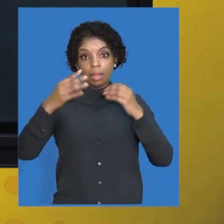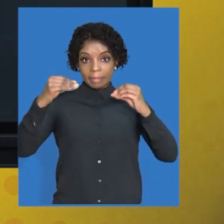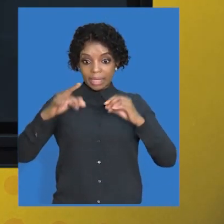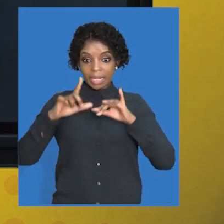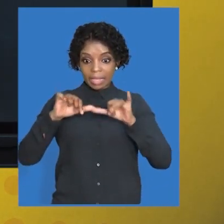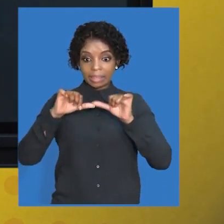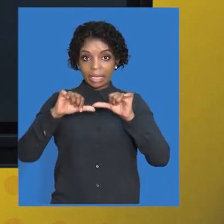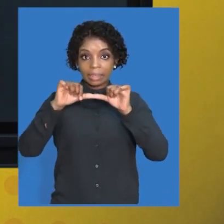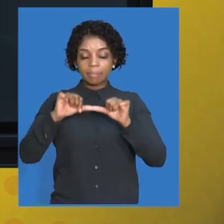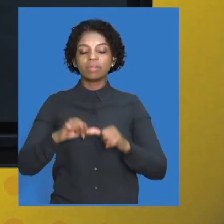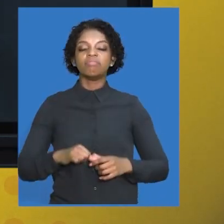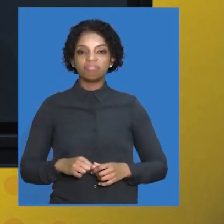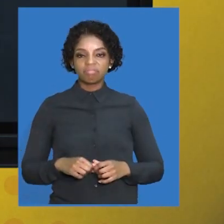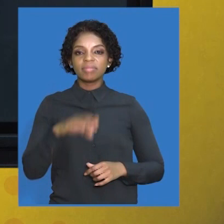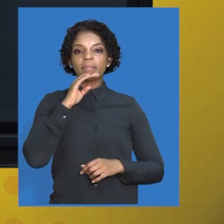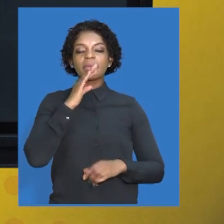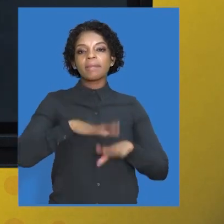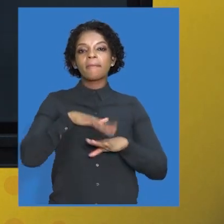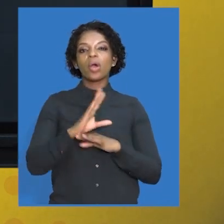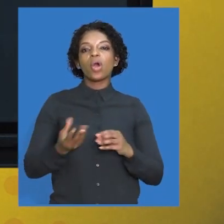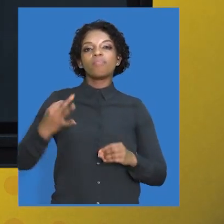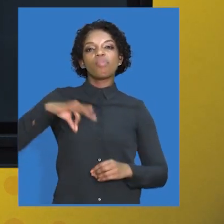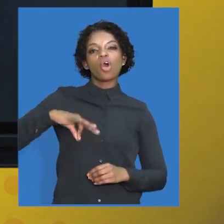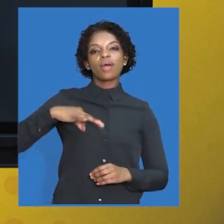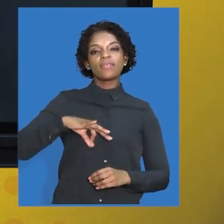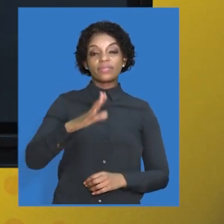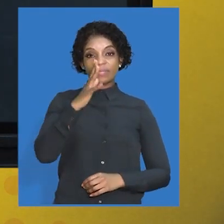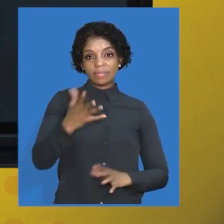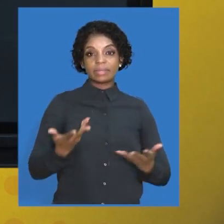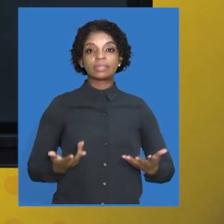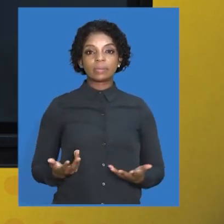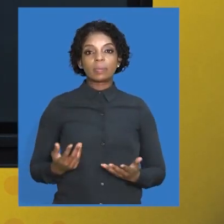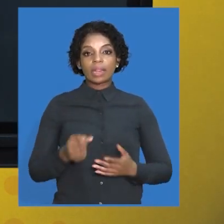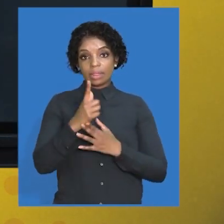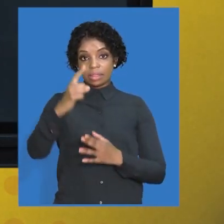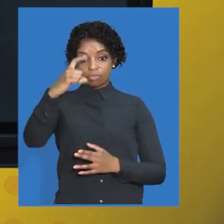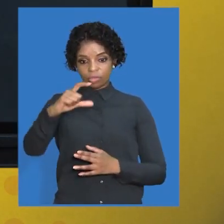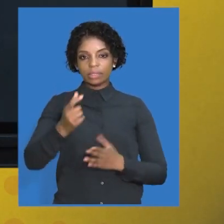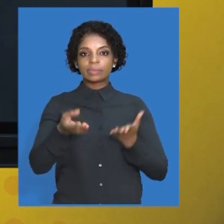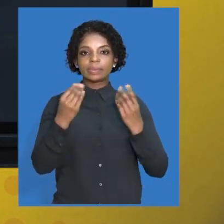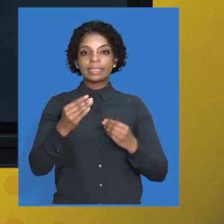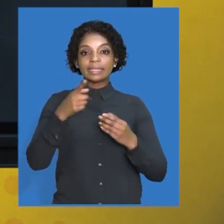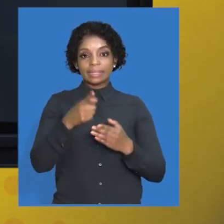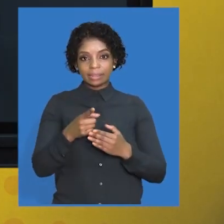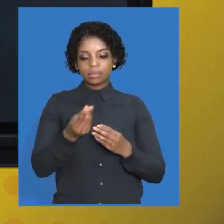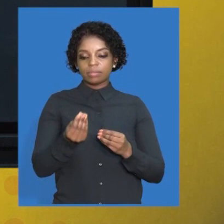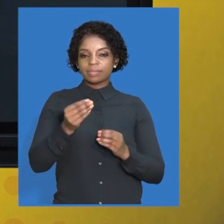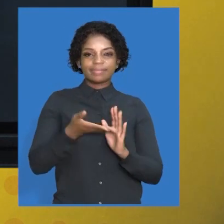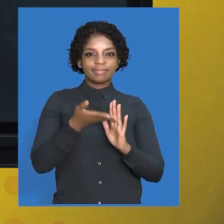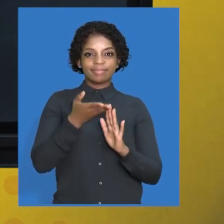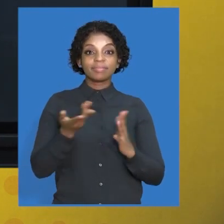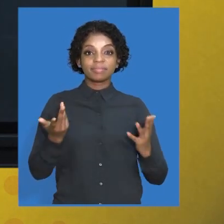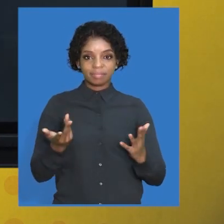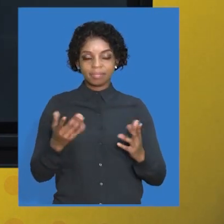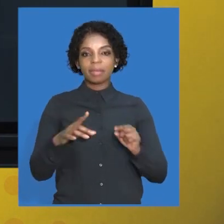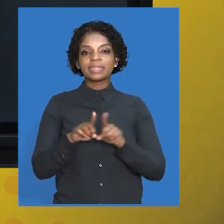more profitable. More profitable it is, the chances of you getting a dividend income increases, If you're going to get a good